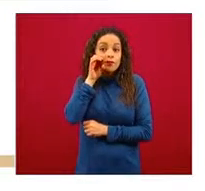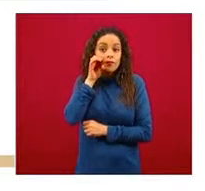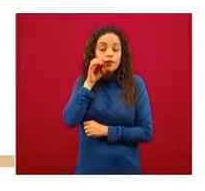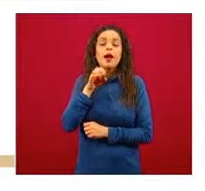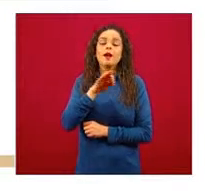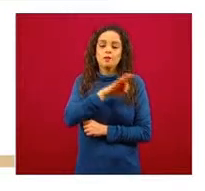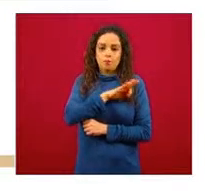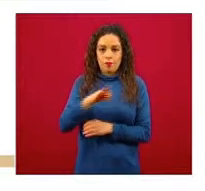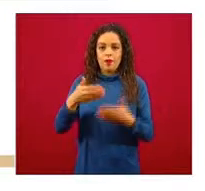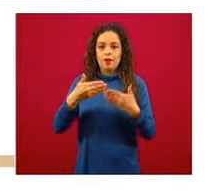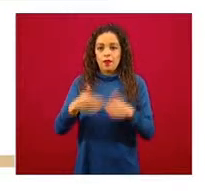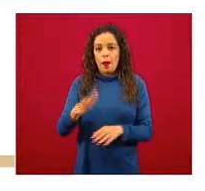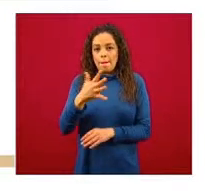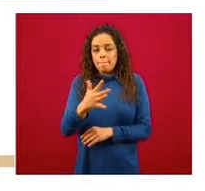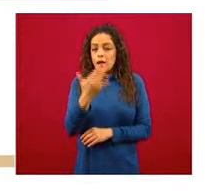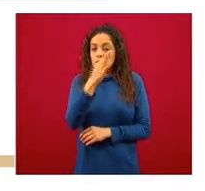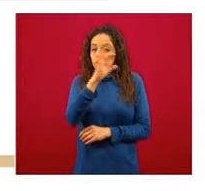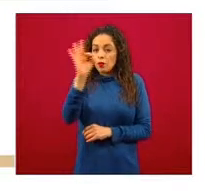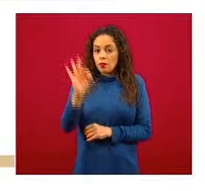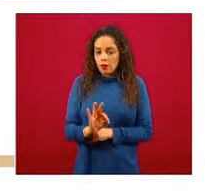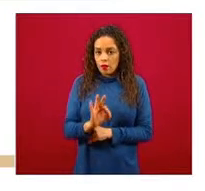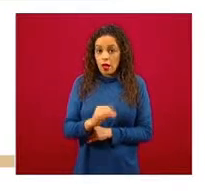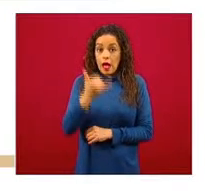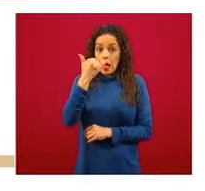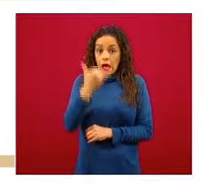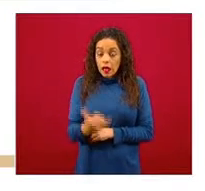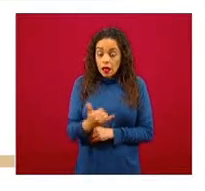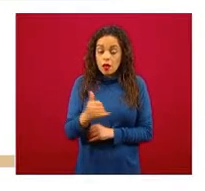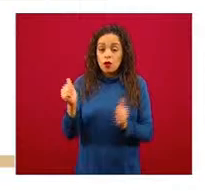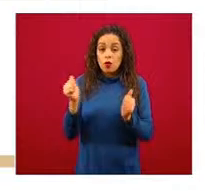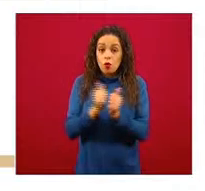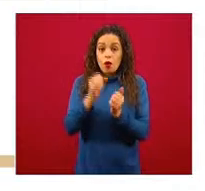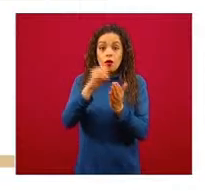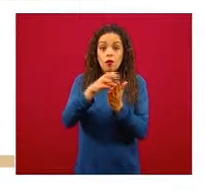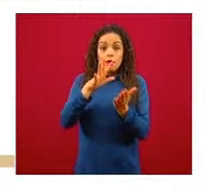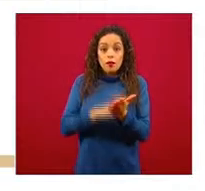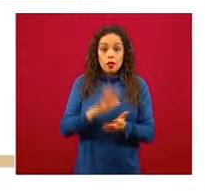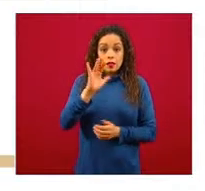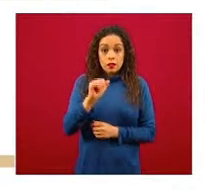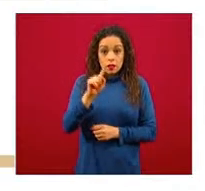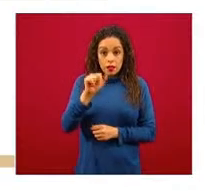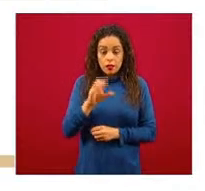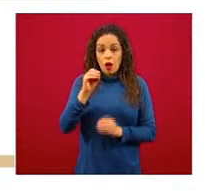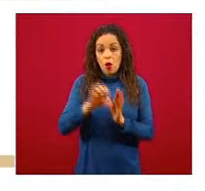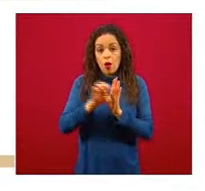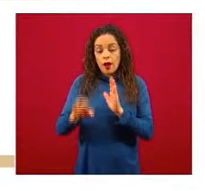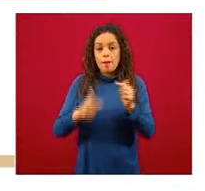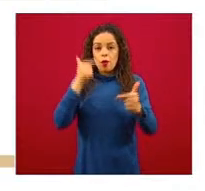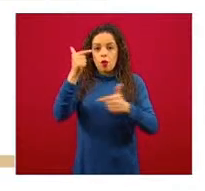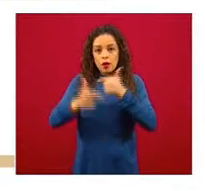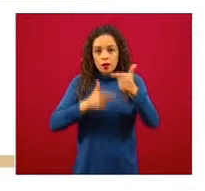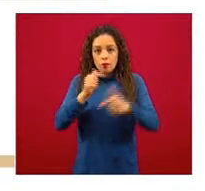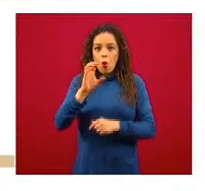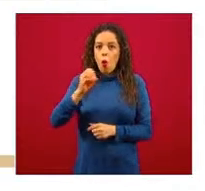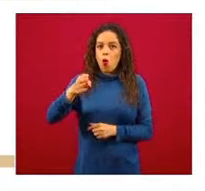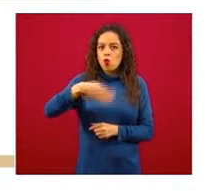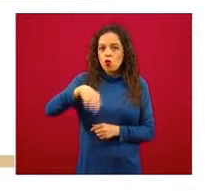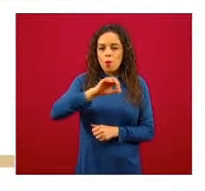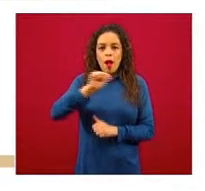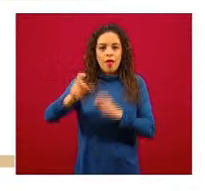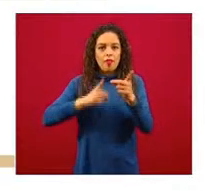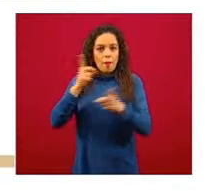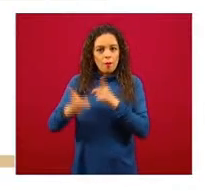orange traffic light, they will be able to open their facilities by